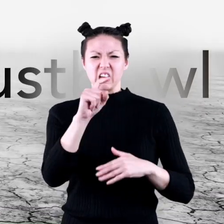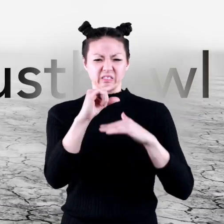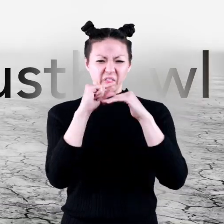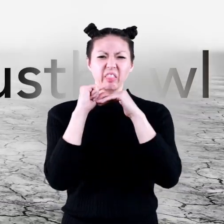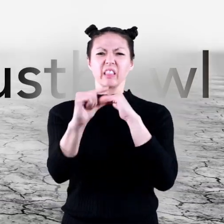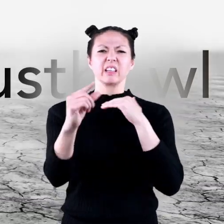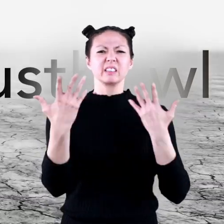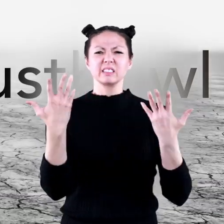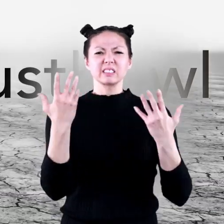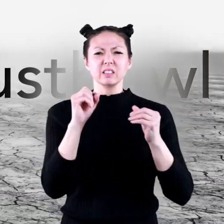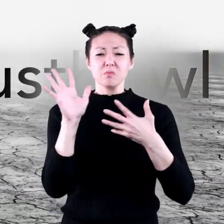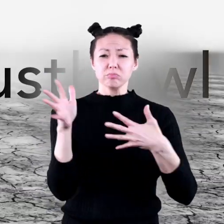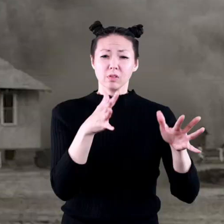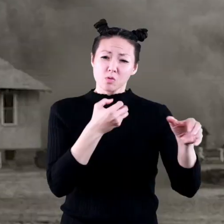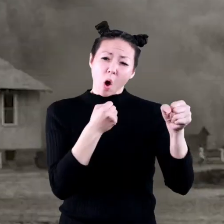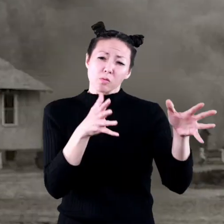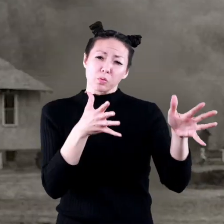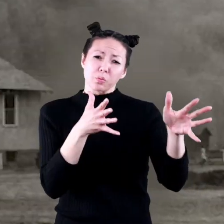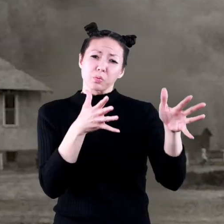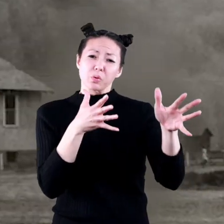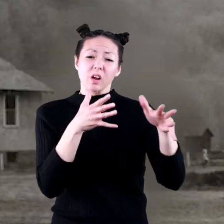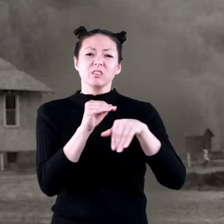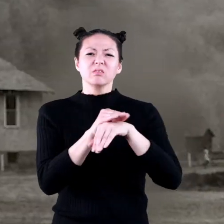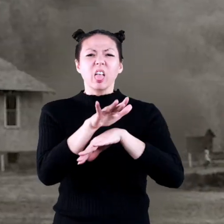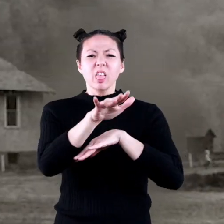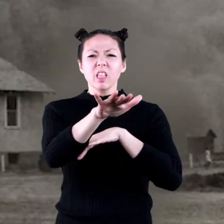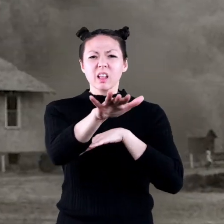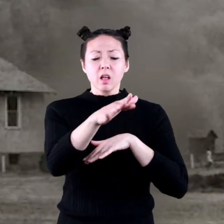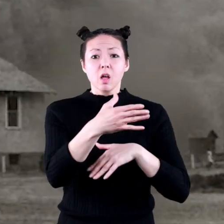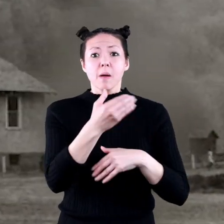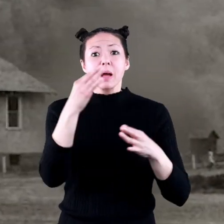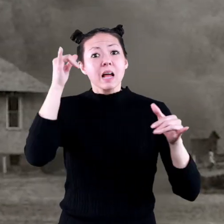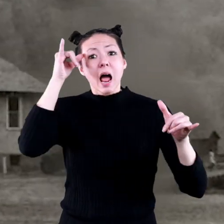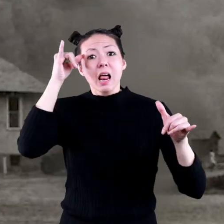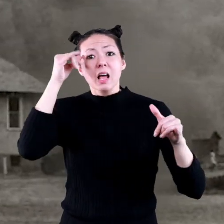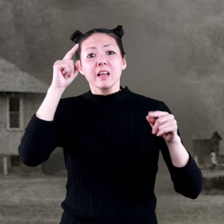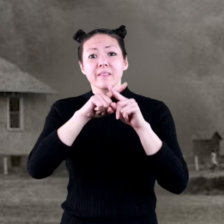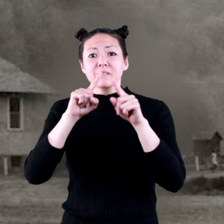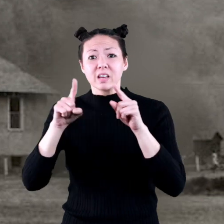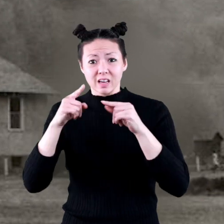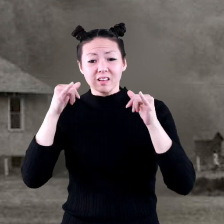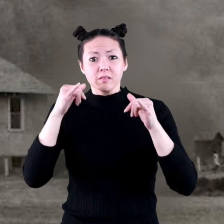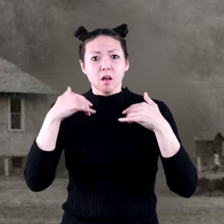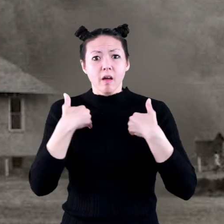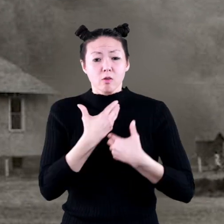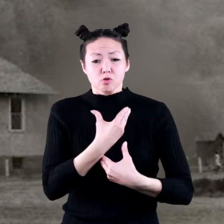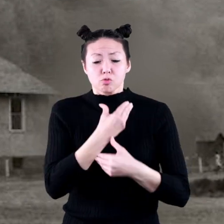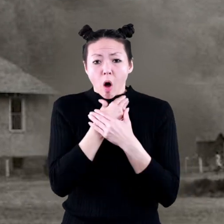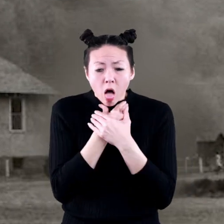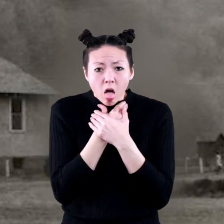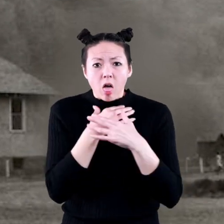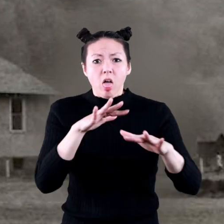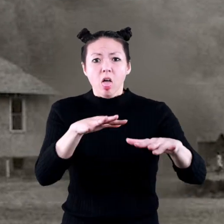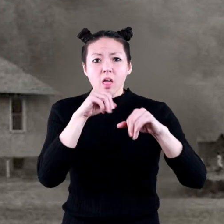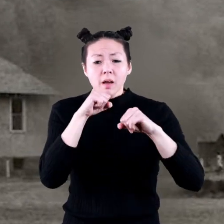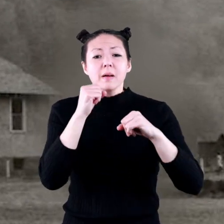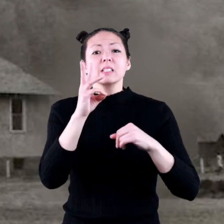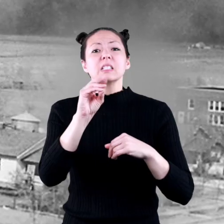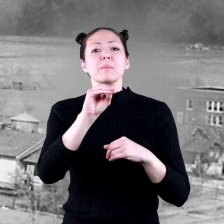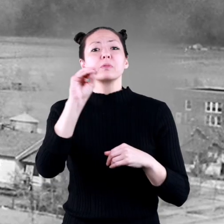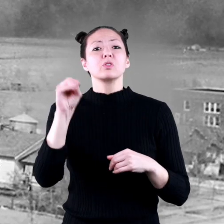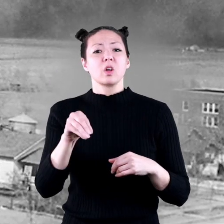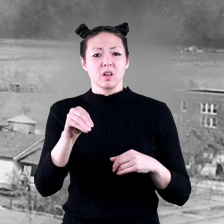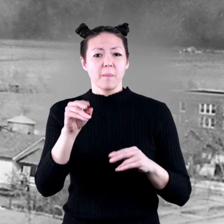worsened, farms turned to dust. Strong winds kicked up all that dust, choking the cattle and other livestock living